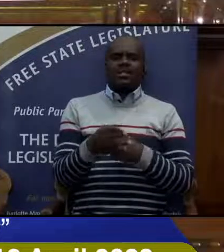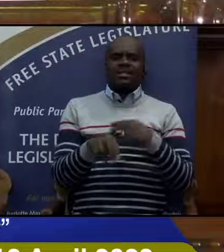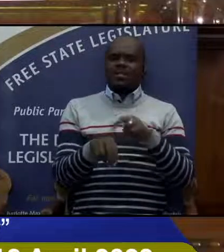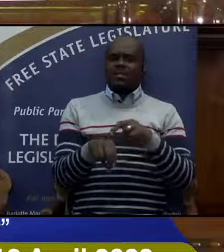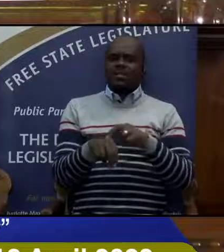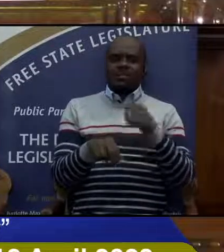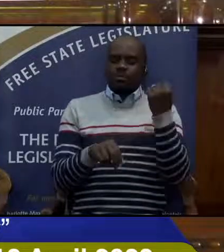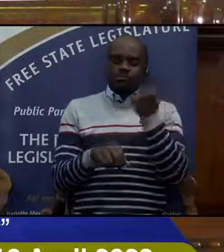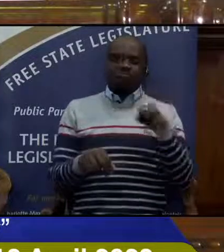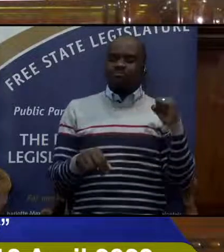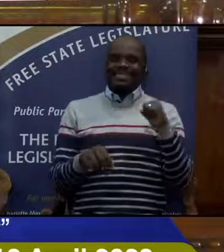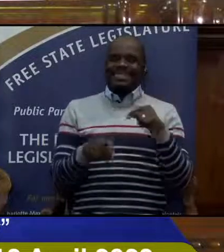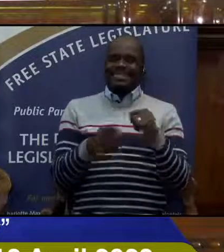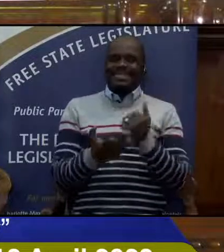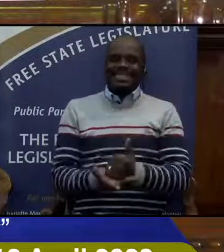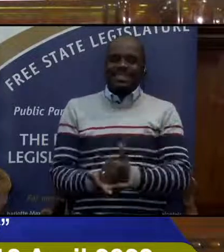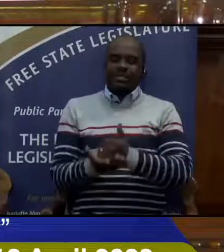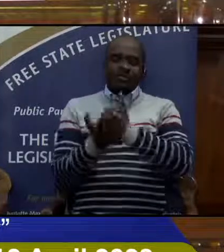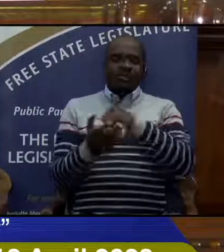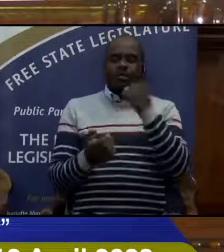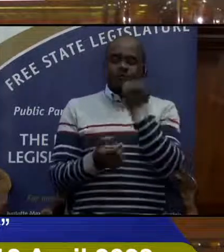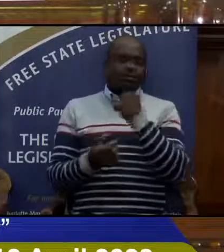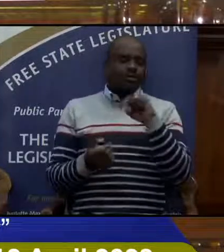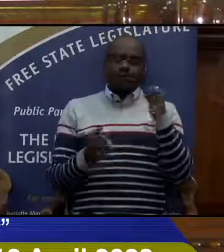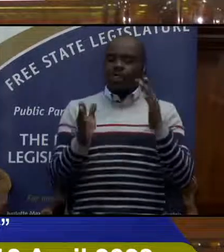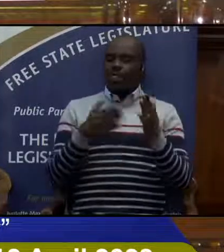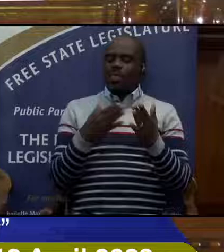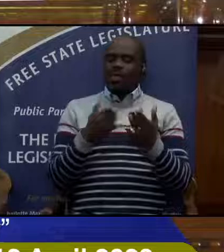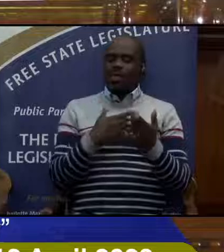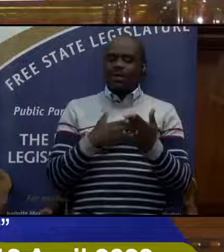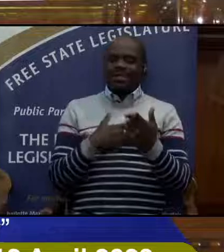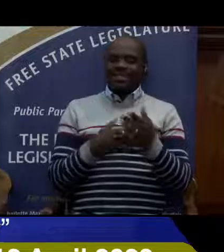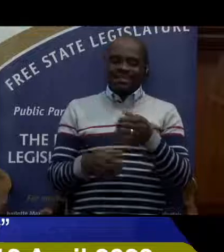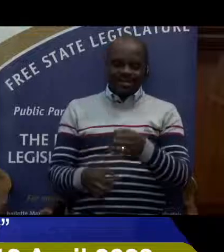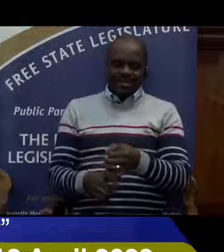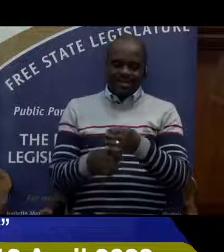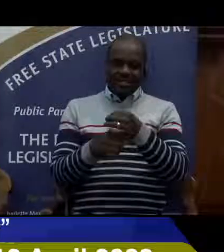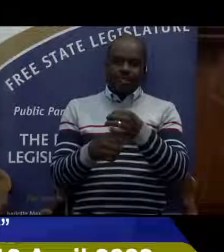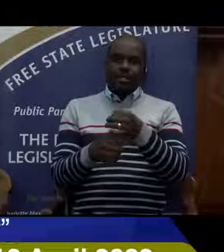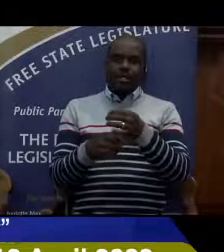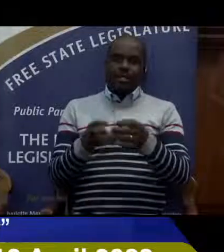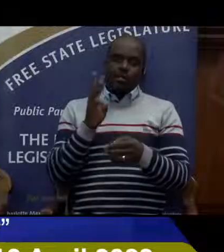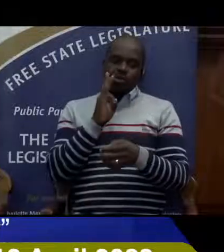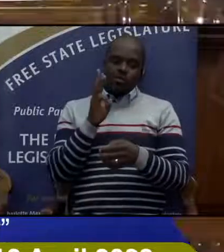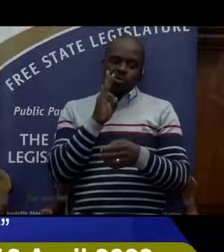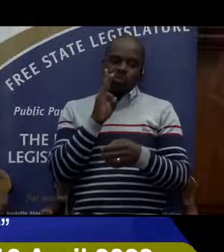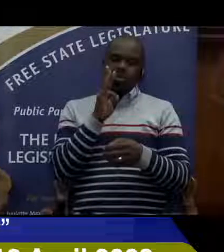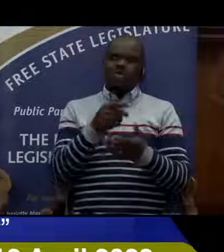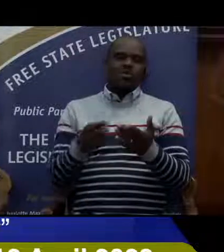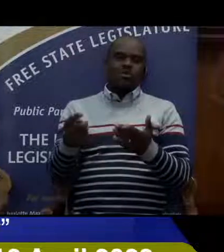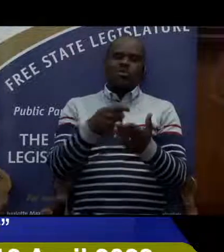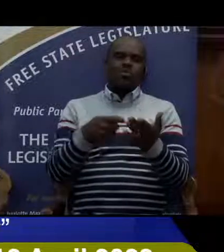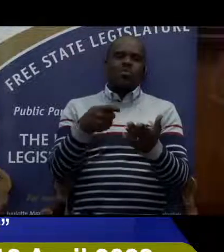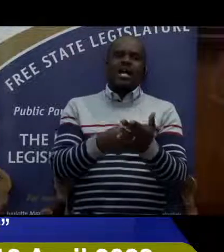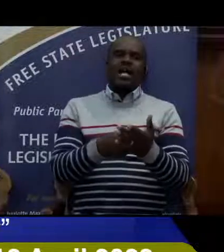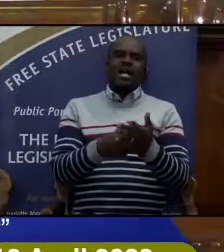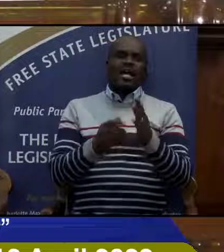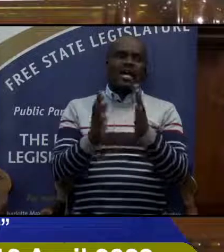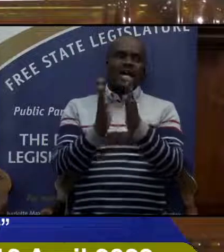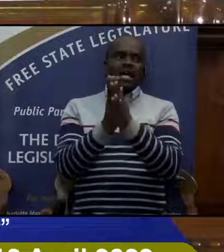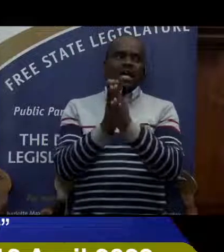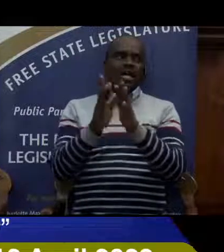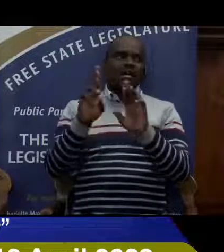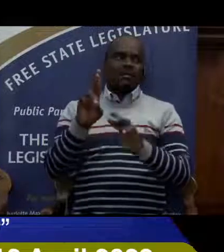communities. A bottle of water which you buy for 10 Rand at the stores is sold for 100 Rand